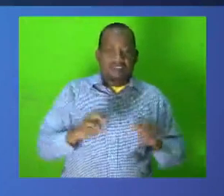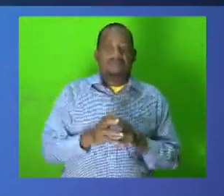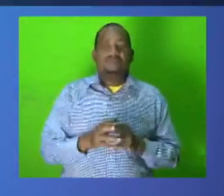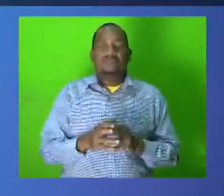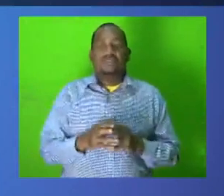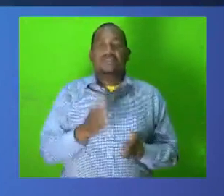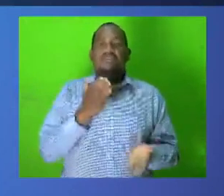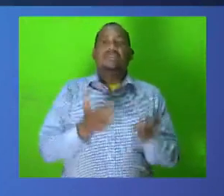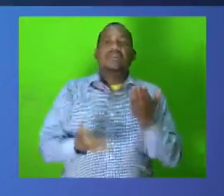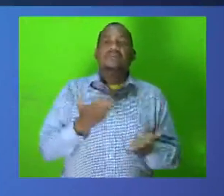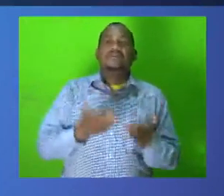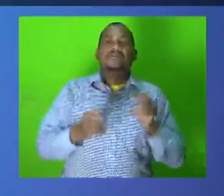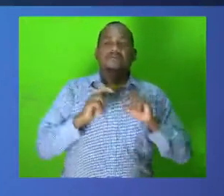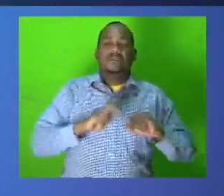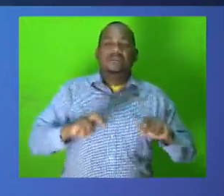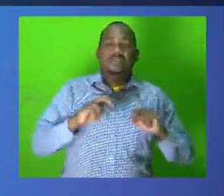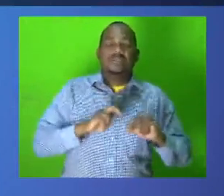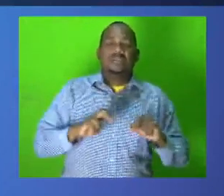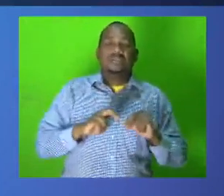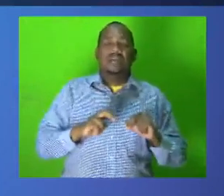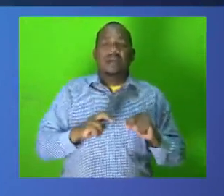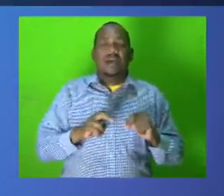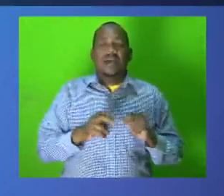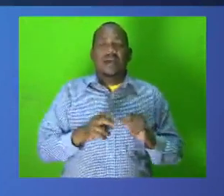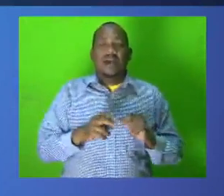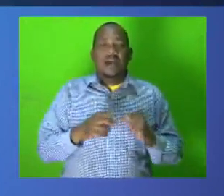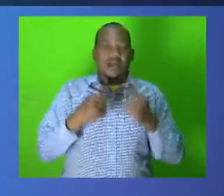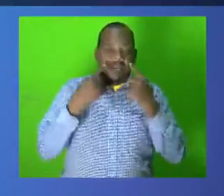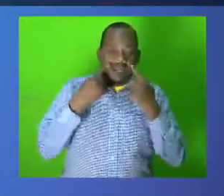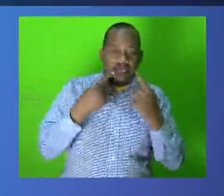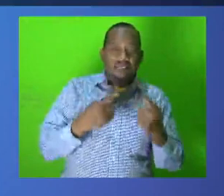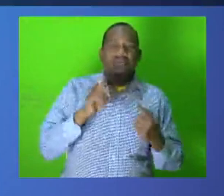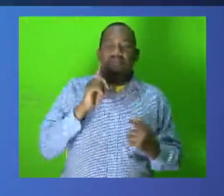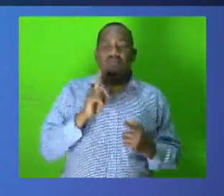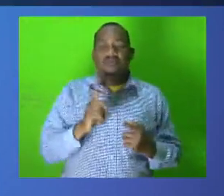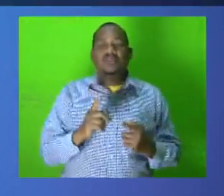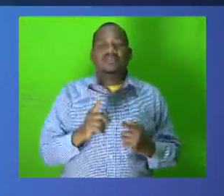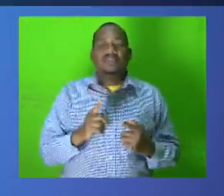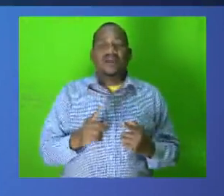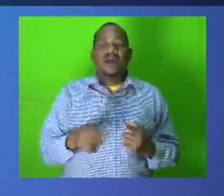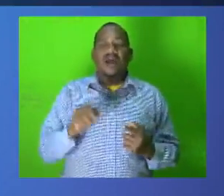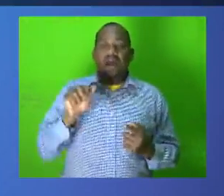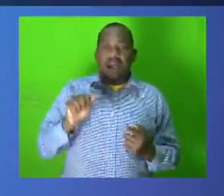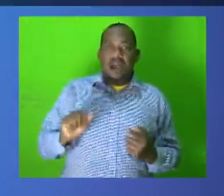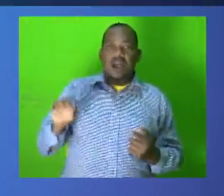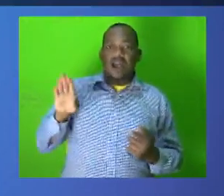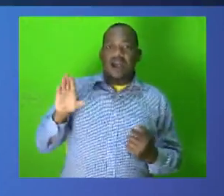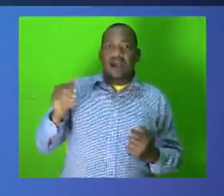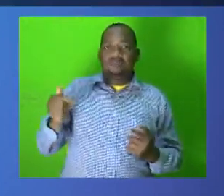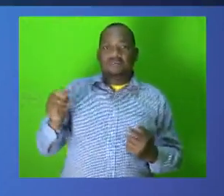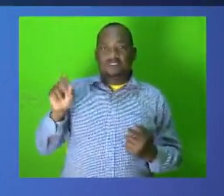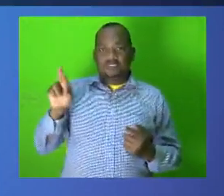idea or theories. It is most applicable on invisible world.